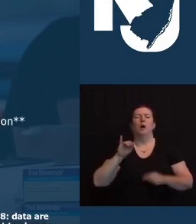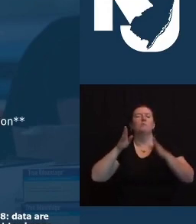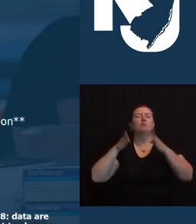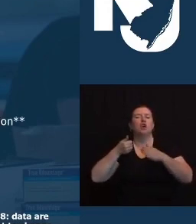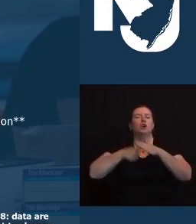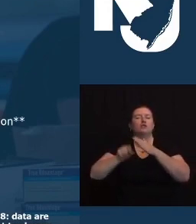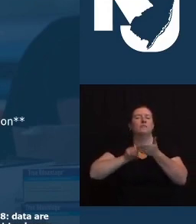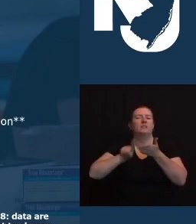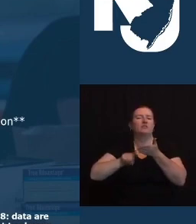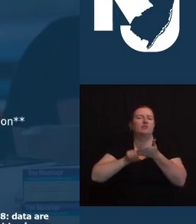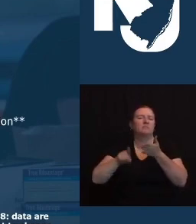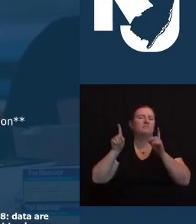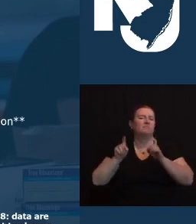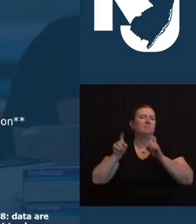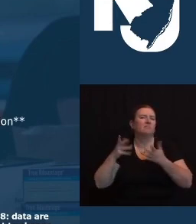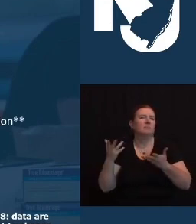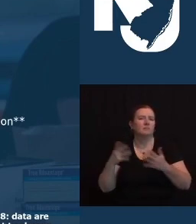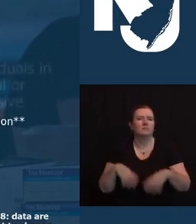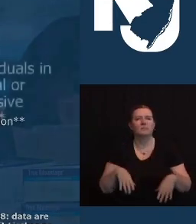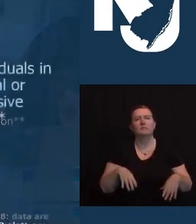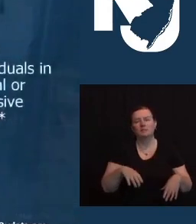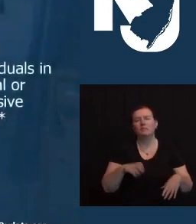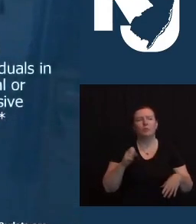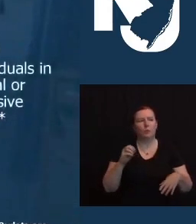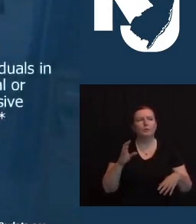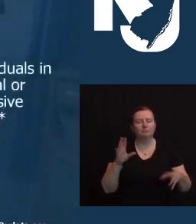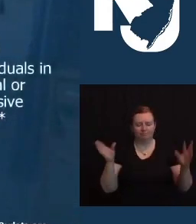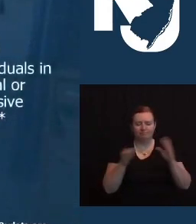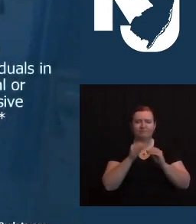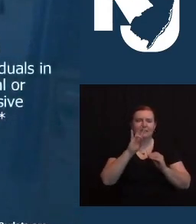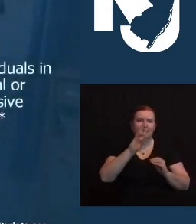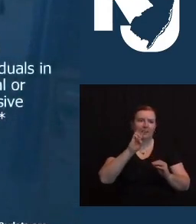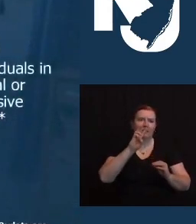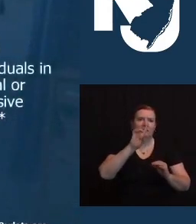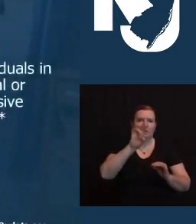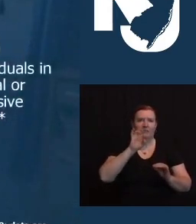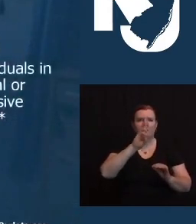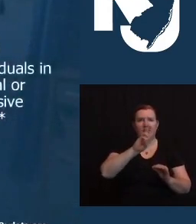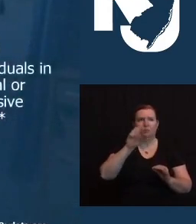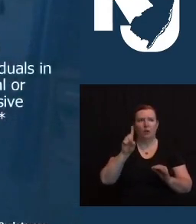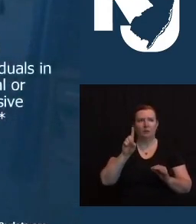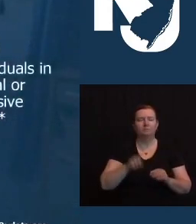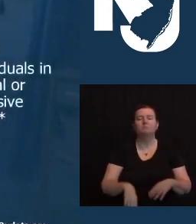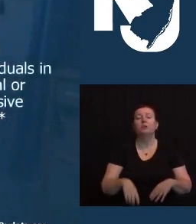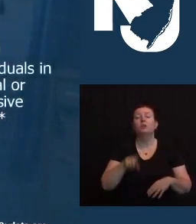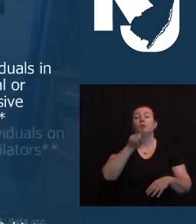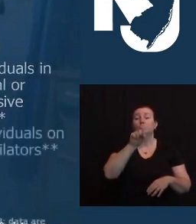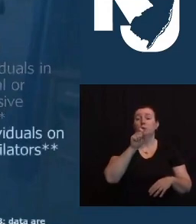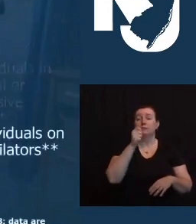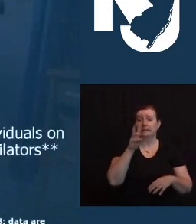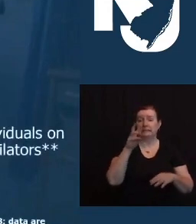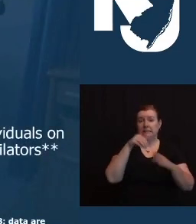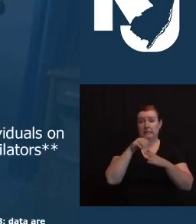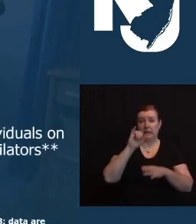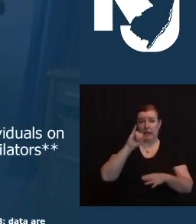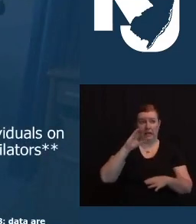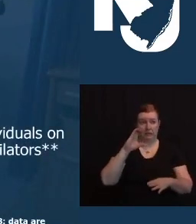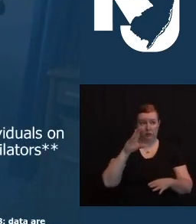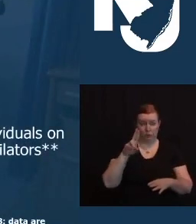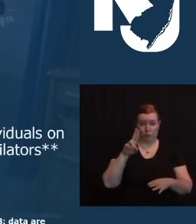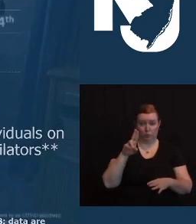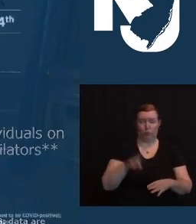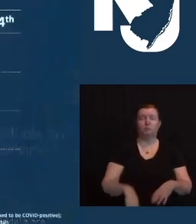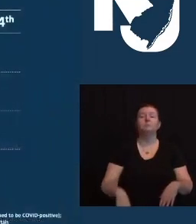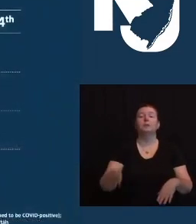is 761. Of that amount, 116 were in intensive care and 49 ventilators were in use. All